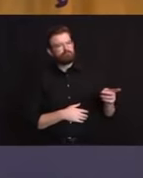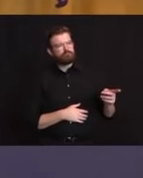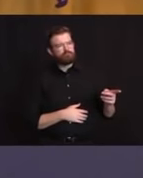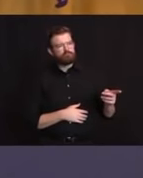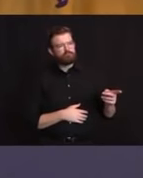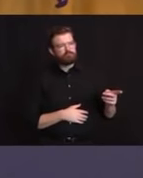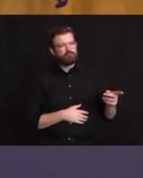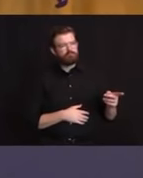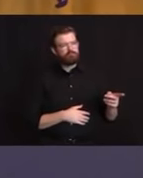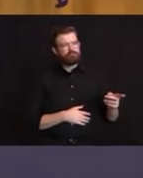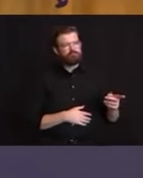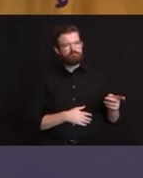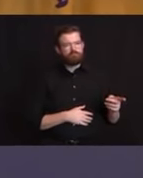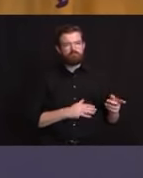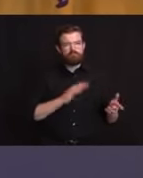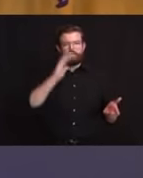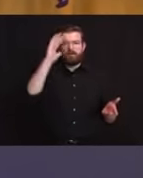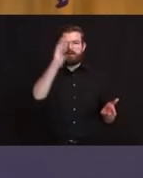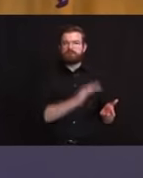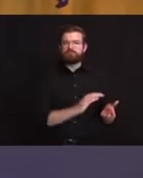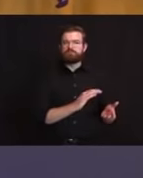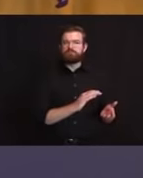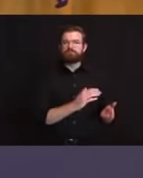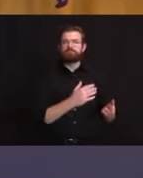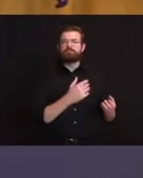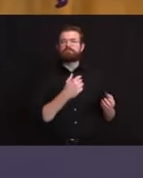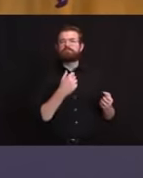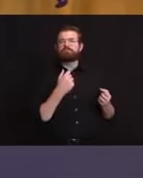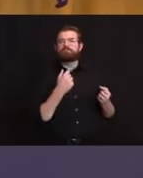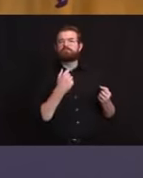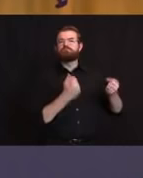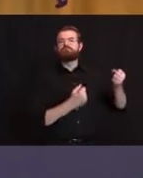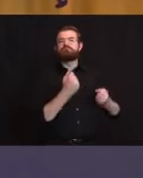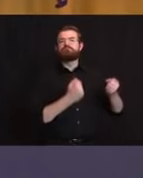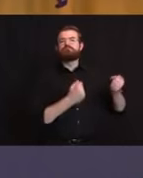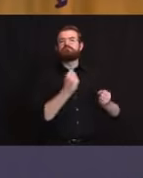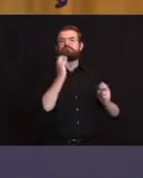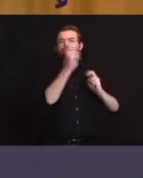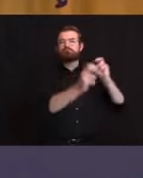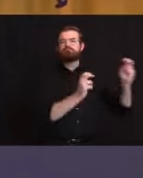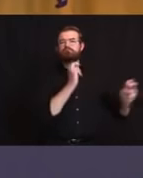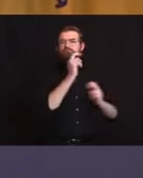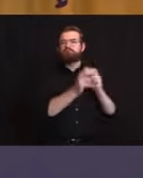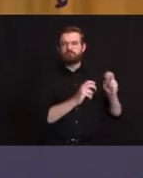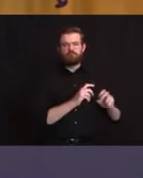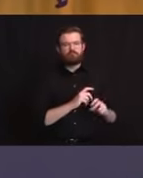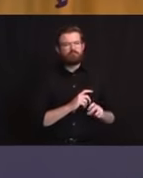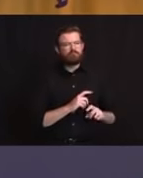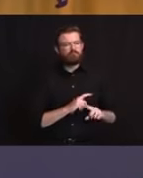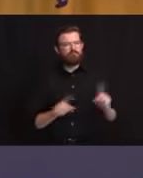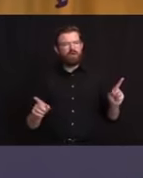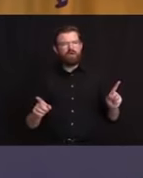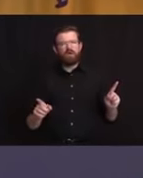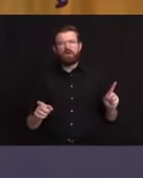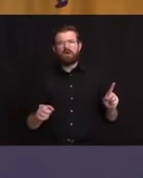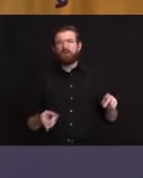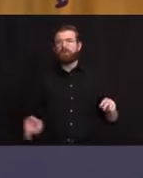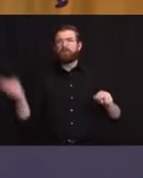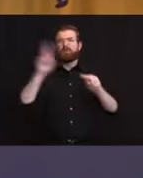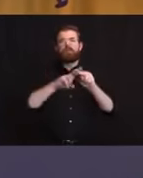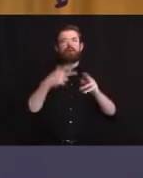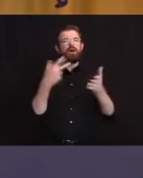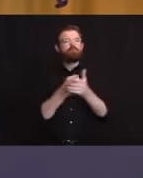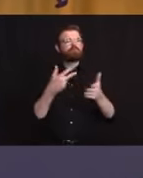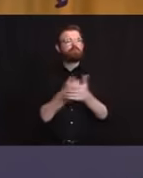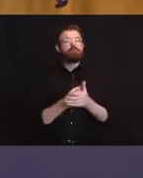less vehicles, with fewer vehicles on the road, but for your very reason, it's a lot more wide open space if you want to put your foot in the gas, right? That's right.